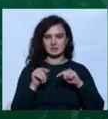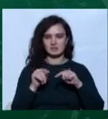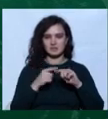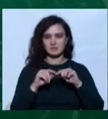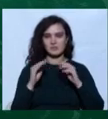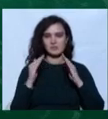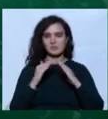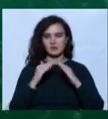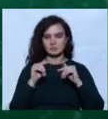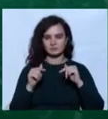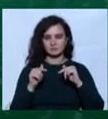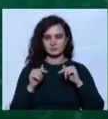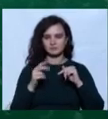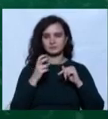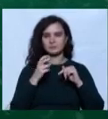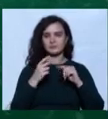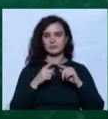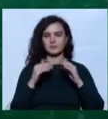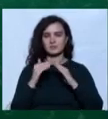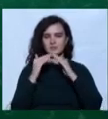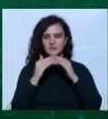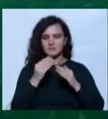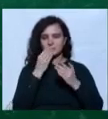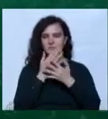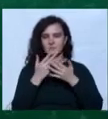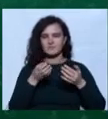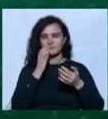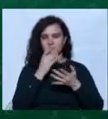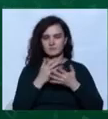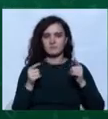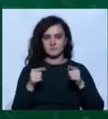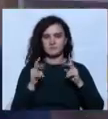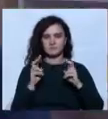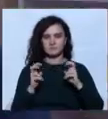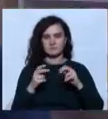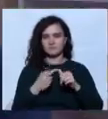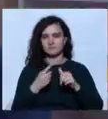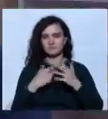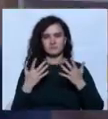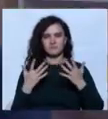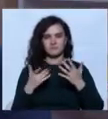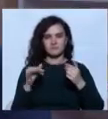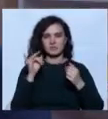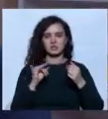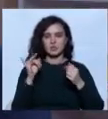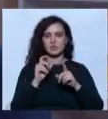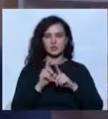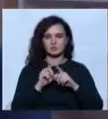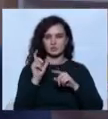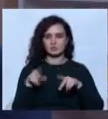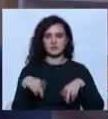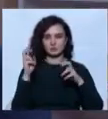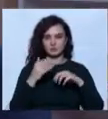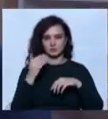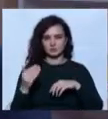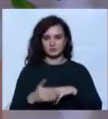a house providing accommodation, food, and drink for travelers. Kind of a historical word for hotel.